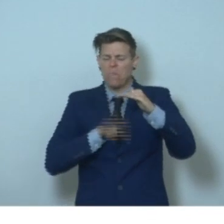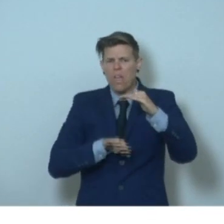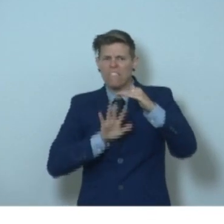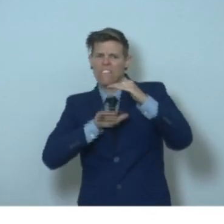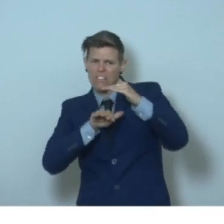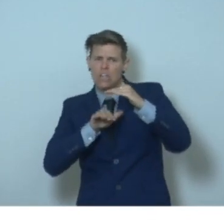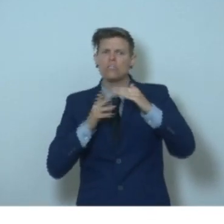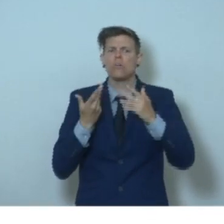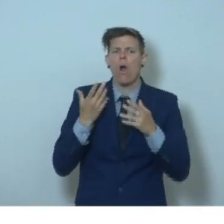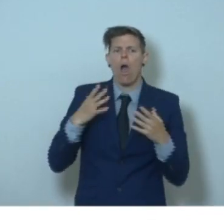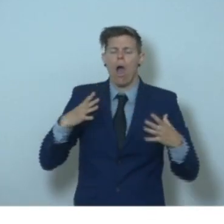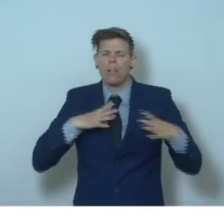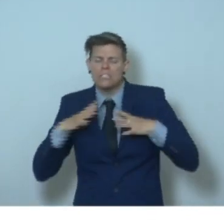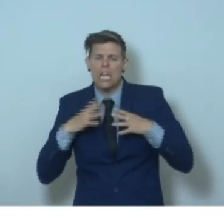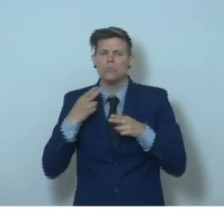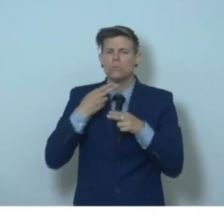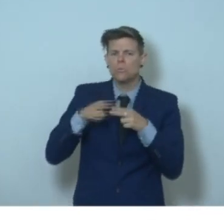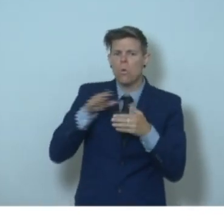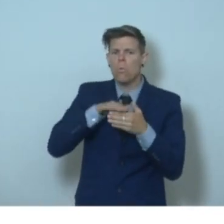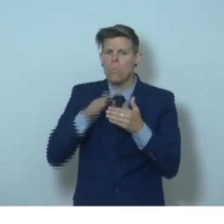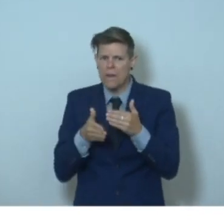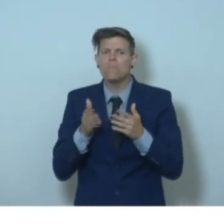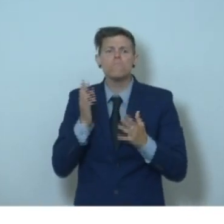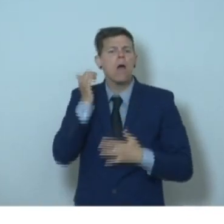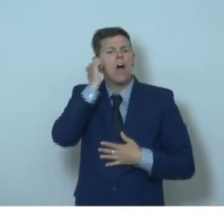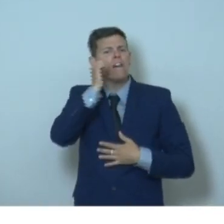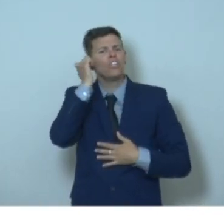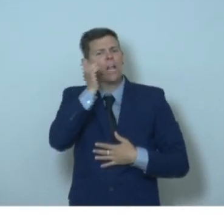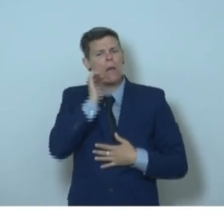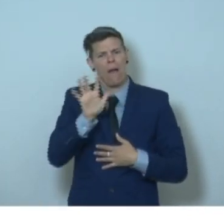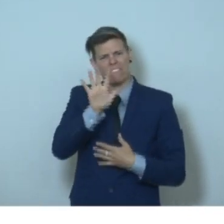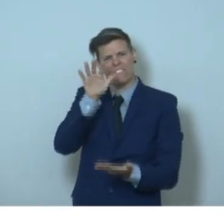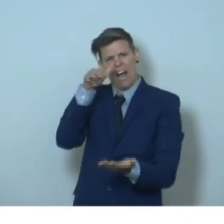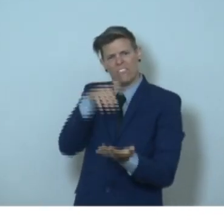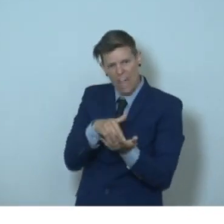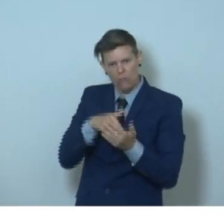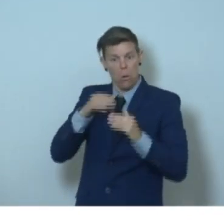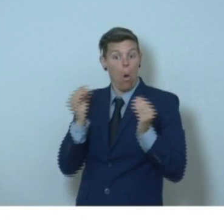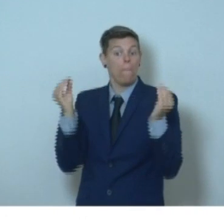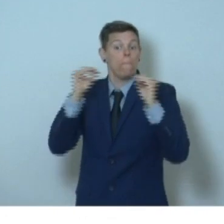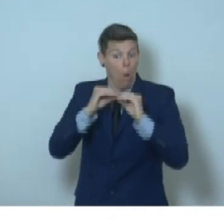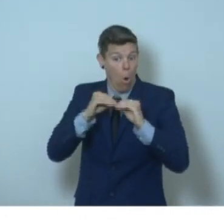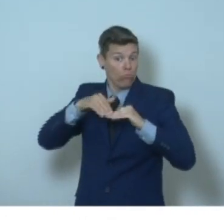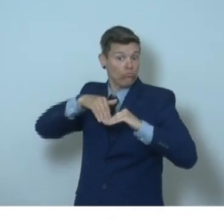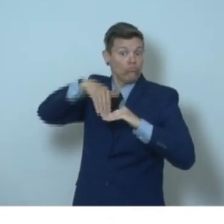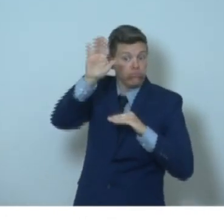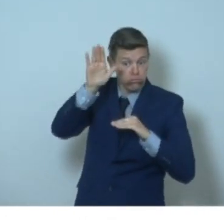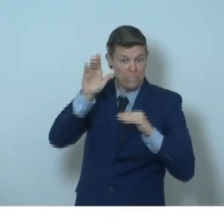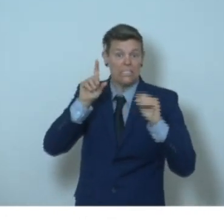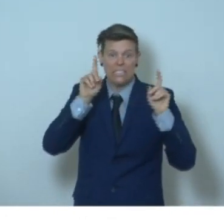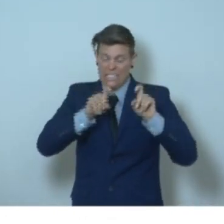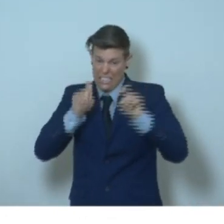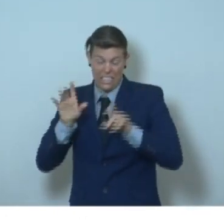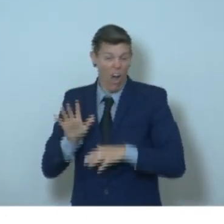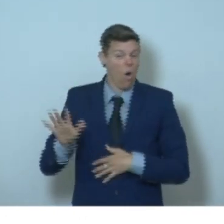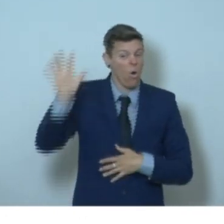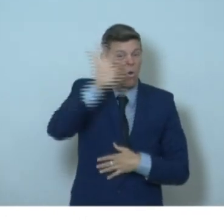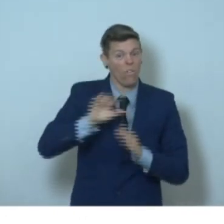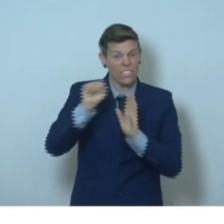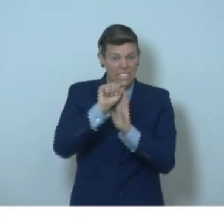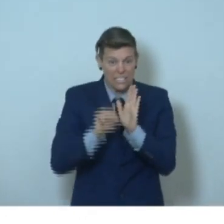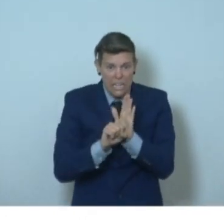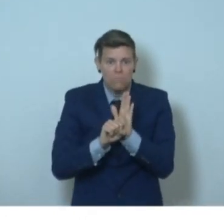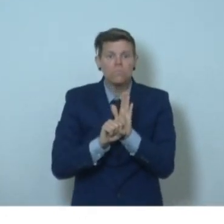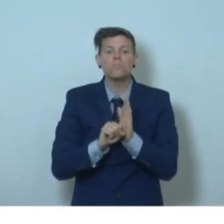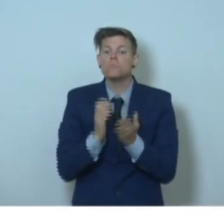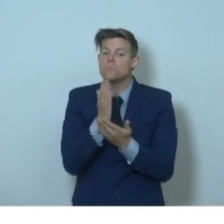shortage of swabs, but generally we're at the 5,000 or more all over across the state. We have several levels, as I've talked about, of